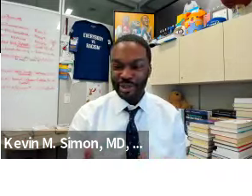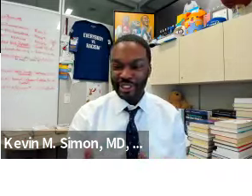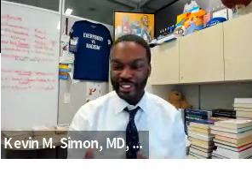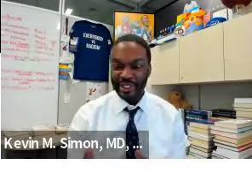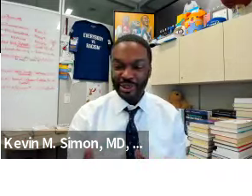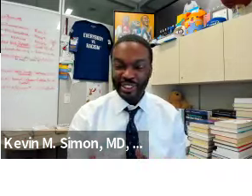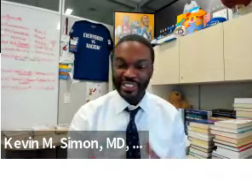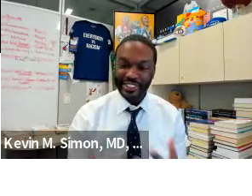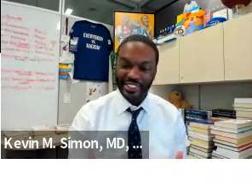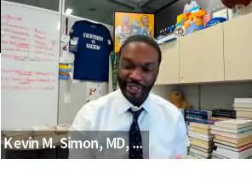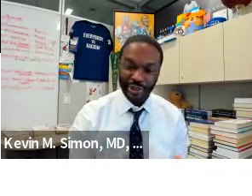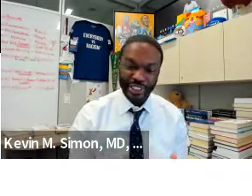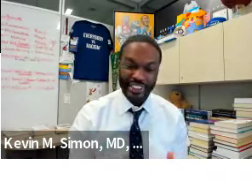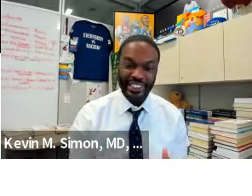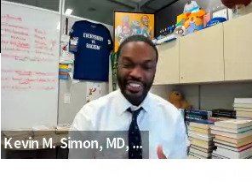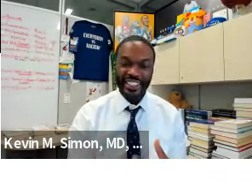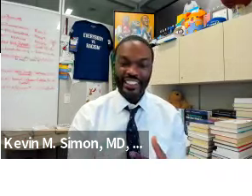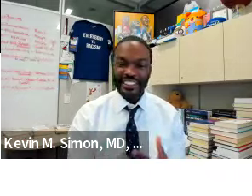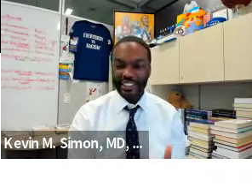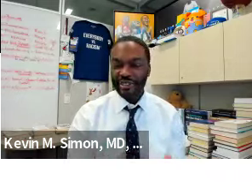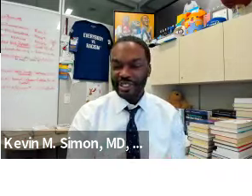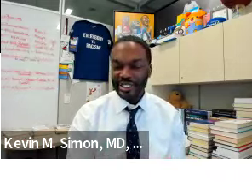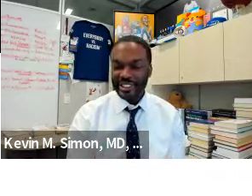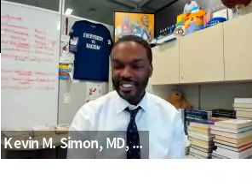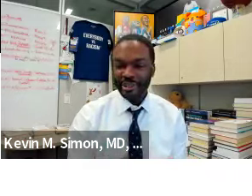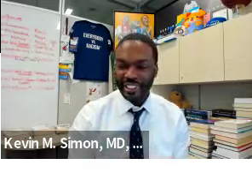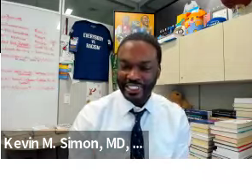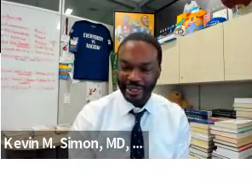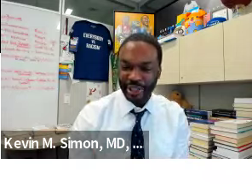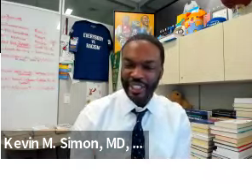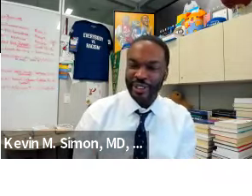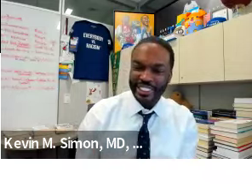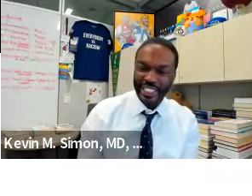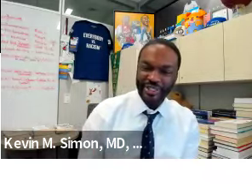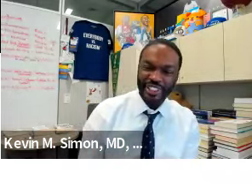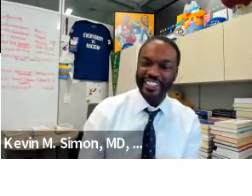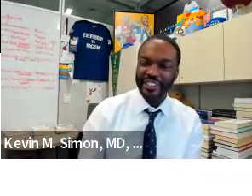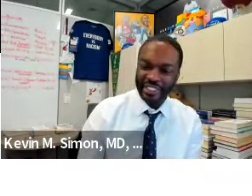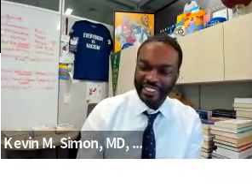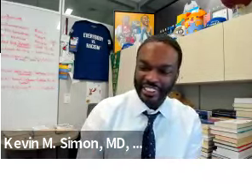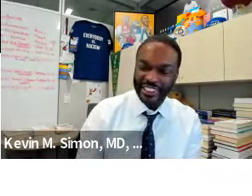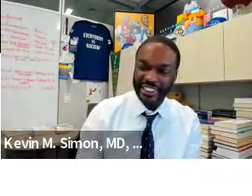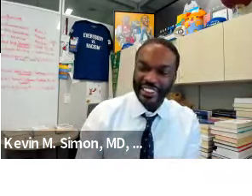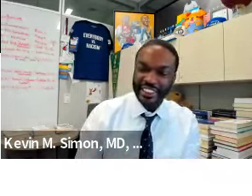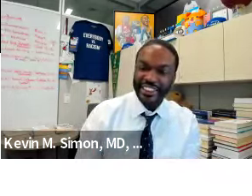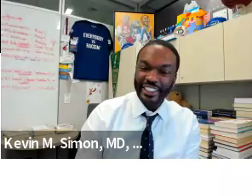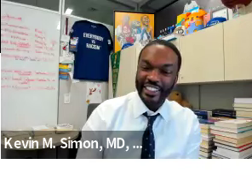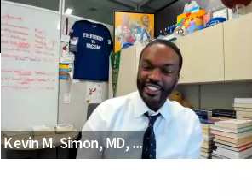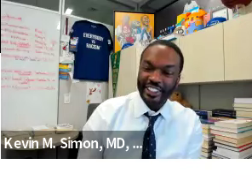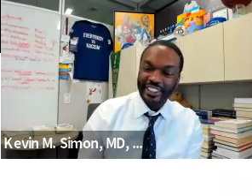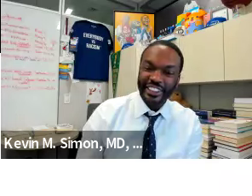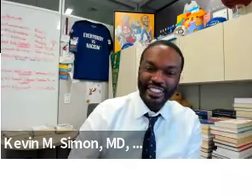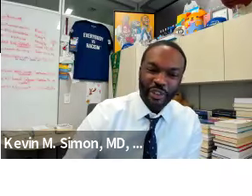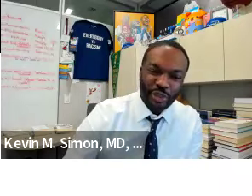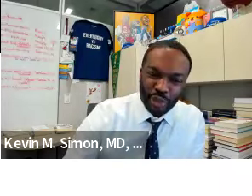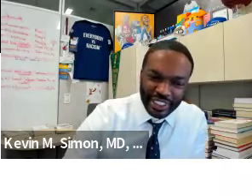turns into two more games. Two more games turns into three more games. Does Kevin eventually go to sleep? Yes. But at what time? At 11 o'clock.